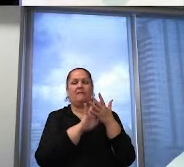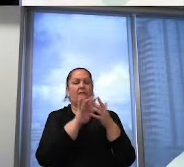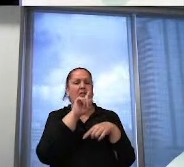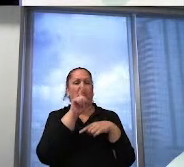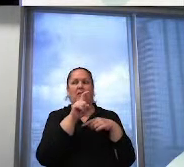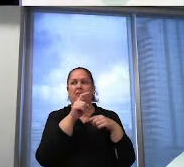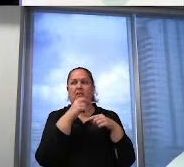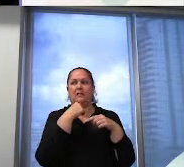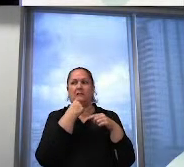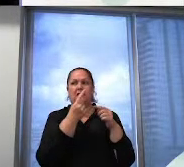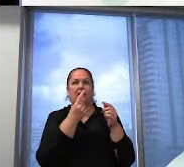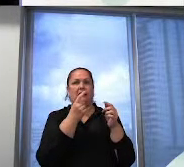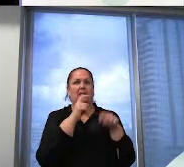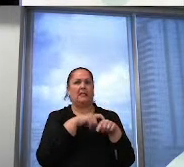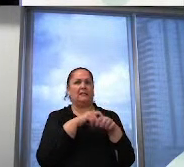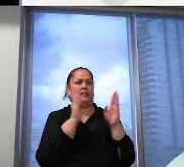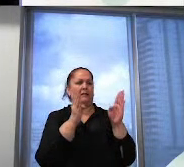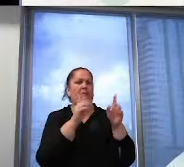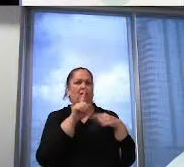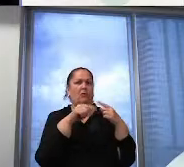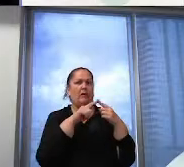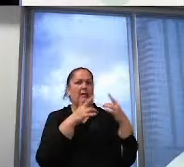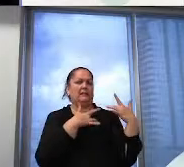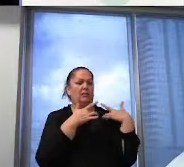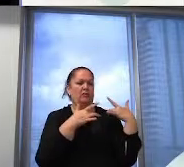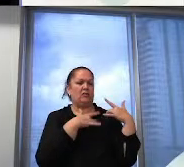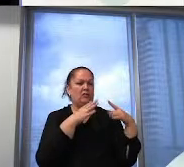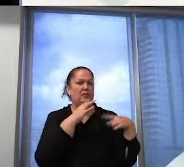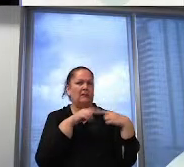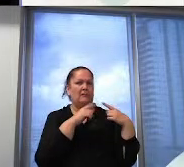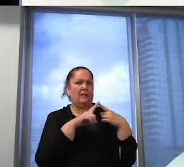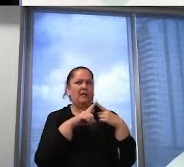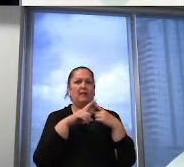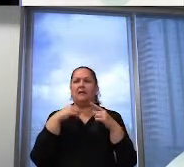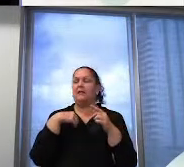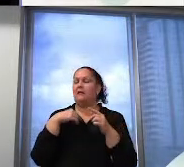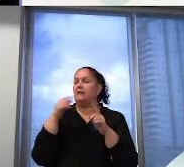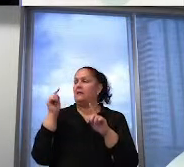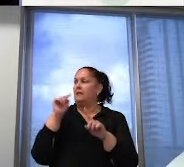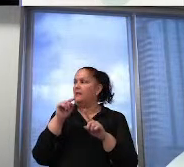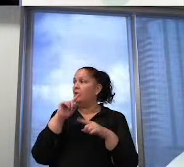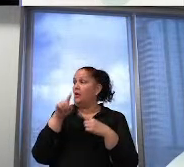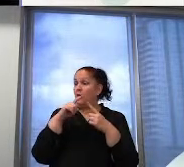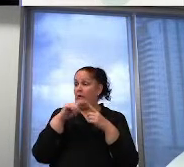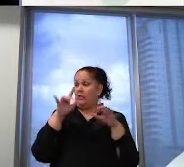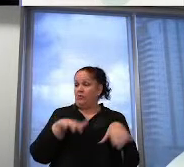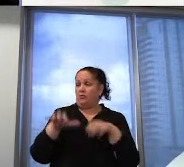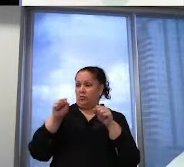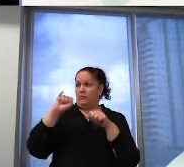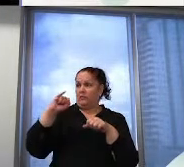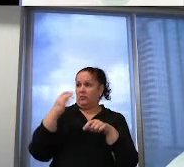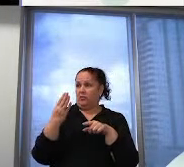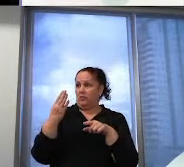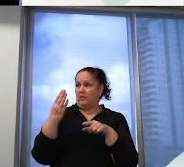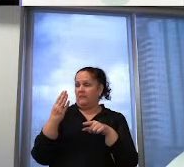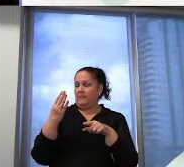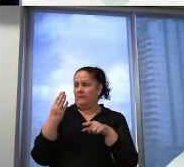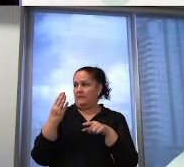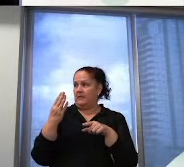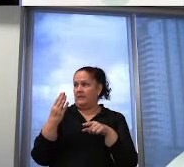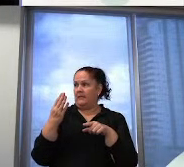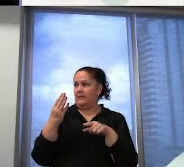vague question. Could you repeat and give a time frame of when the concern that you're referring to? Let's put it this way. When you took over the job,